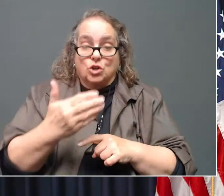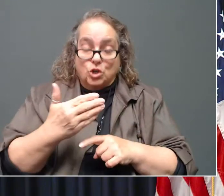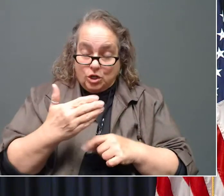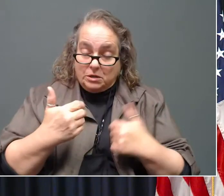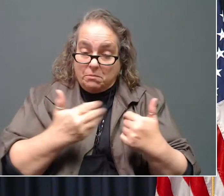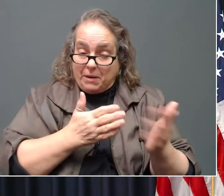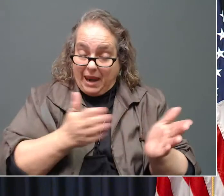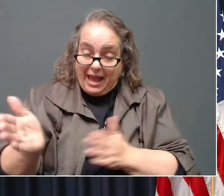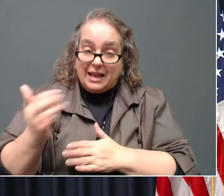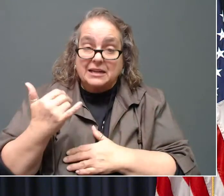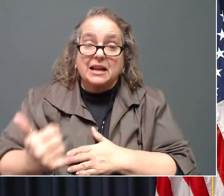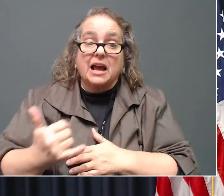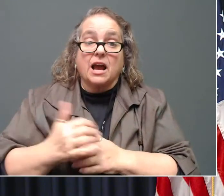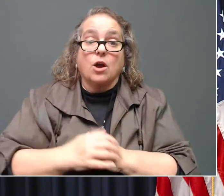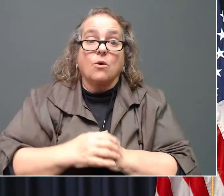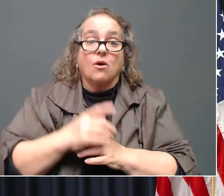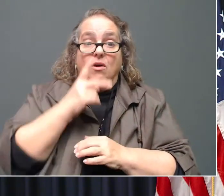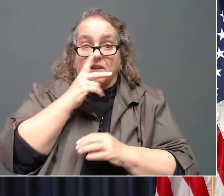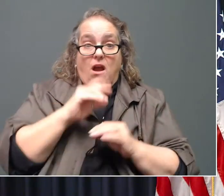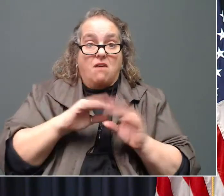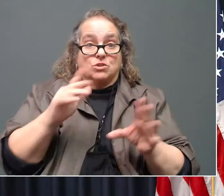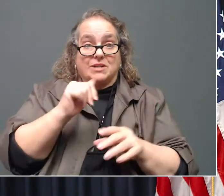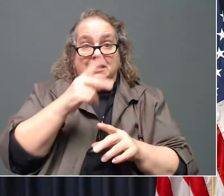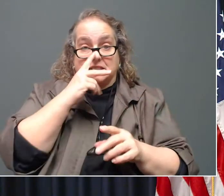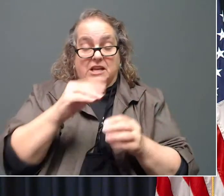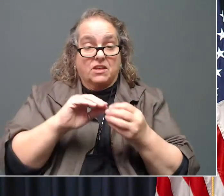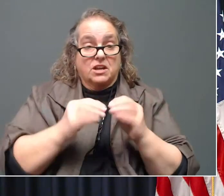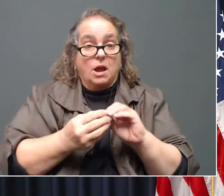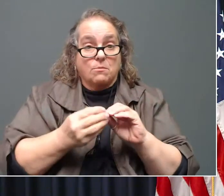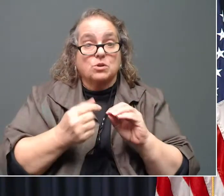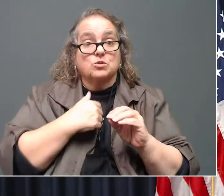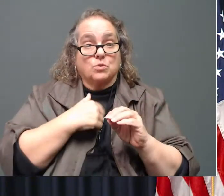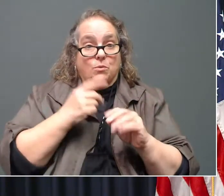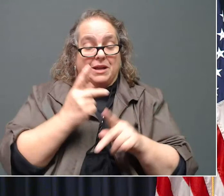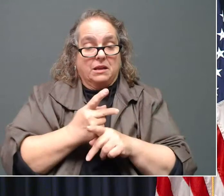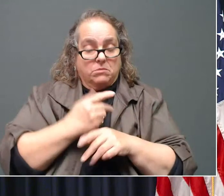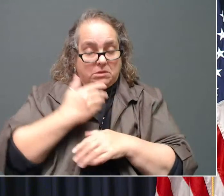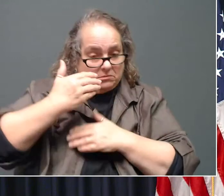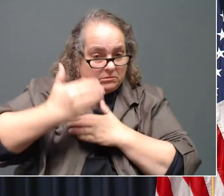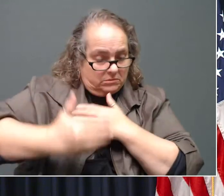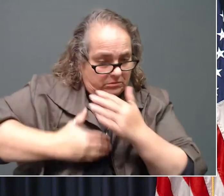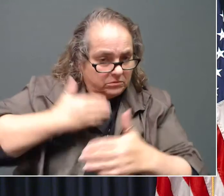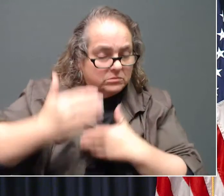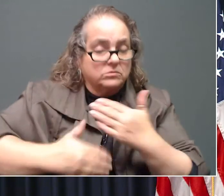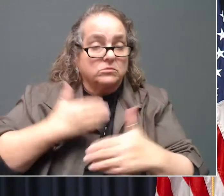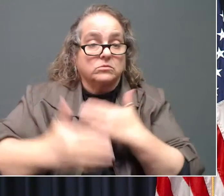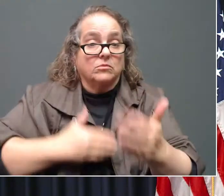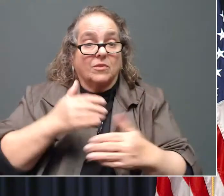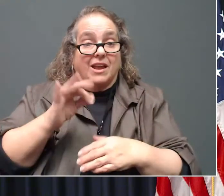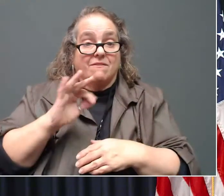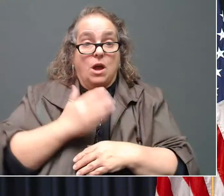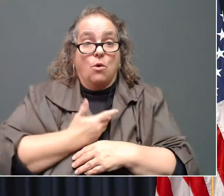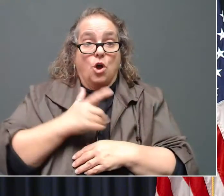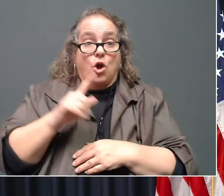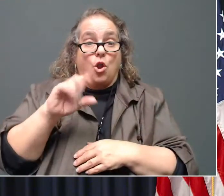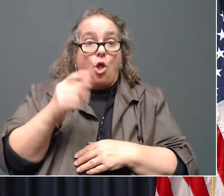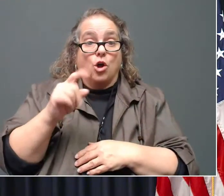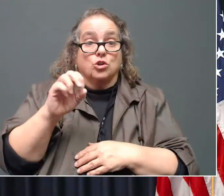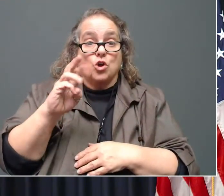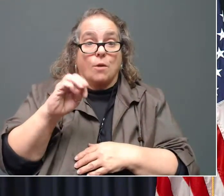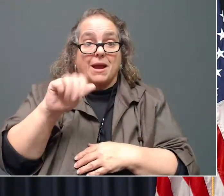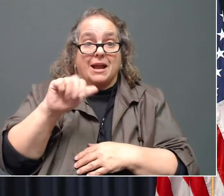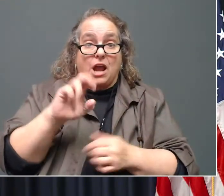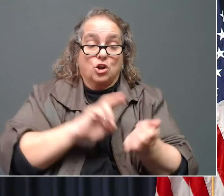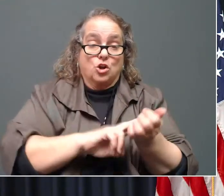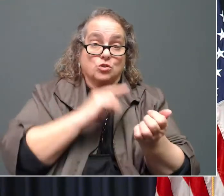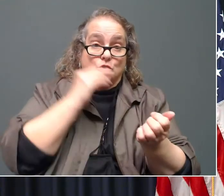out by the numbers. So we're gonna keep moving forward. And if our long-term care caught up and catches up,